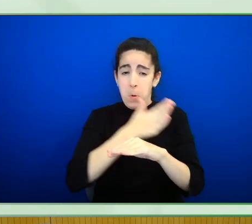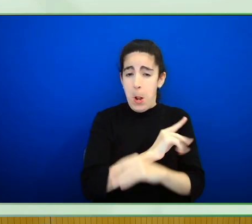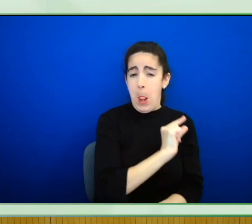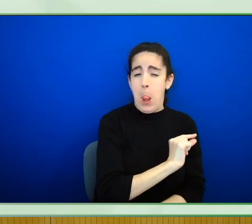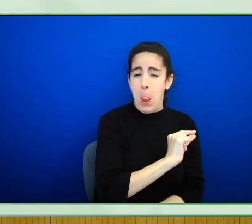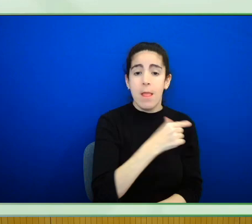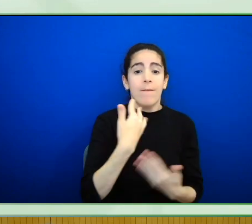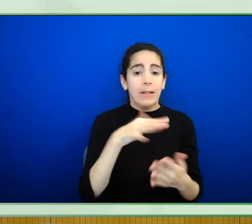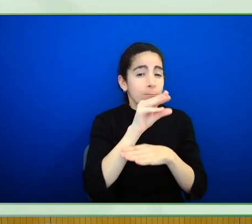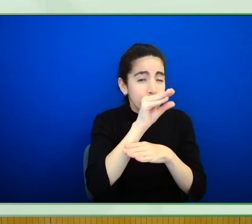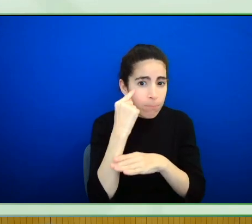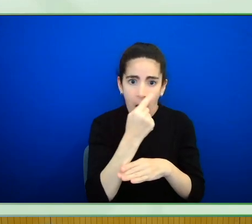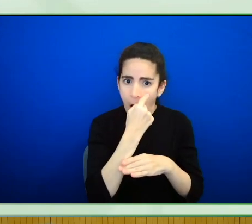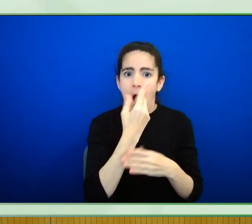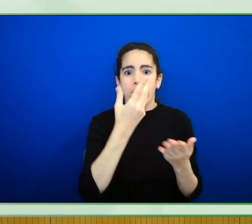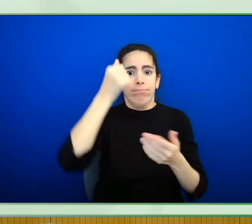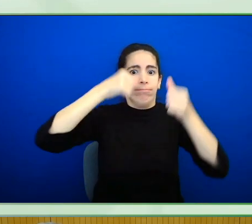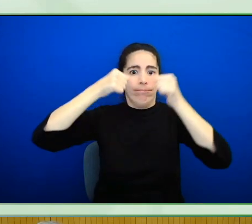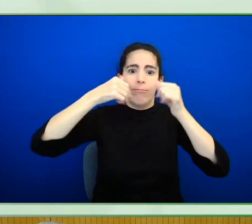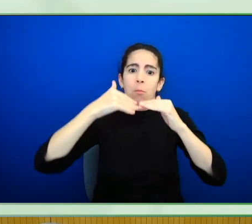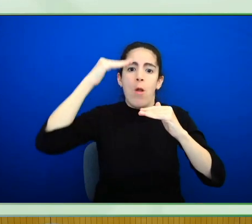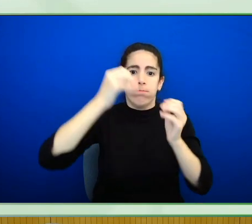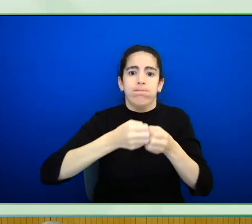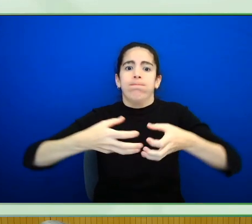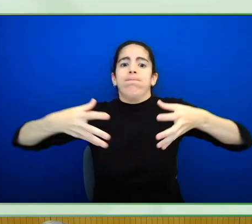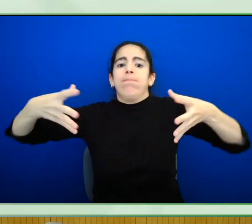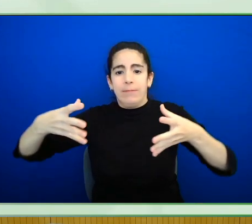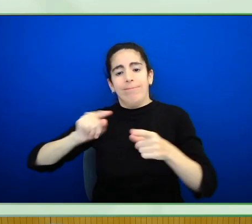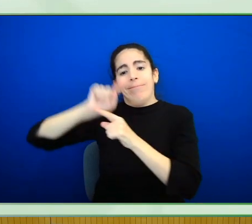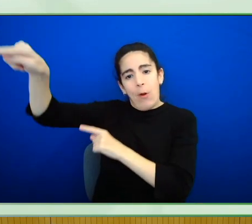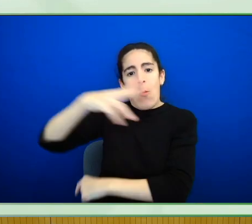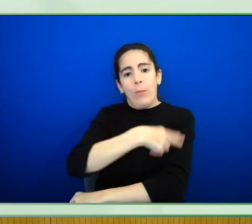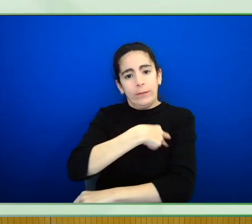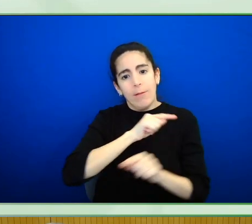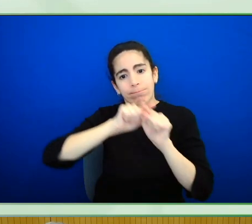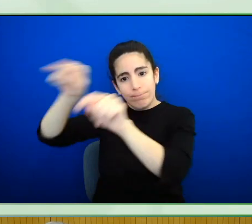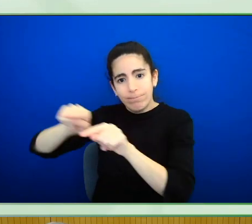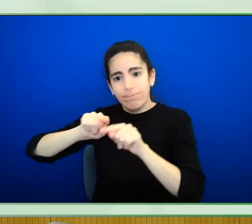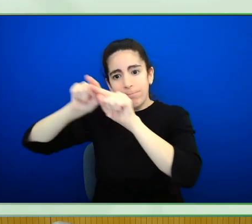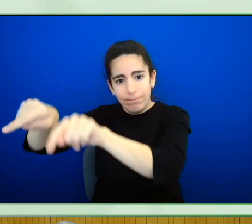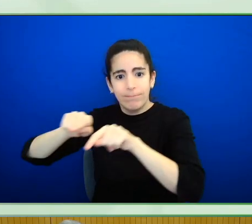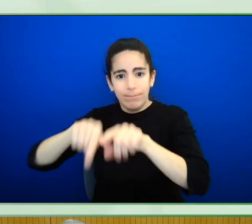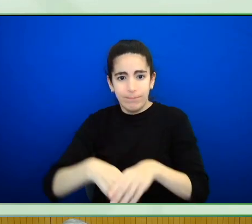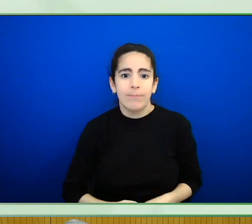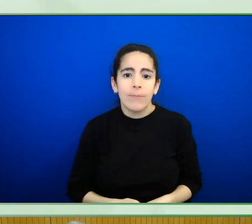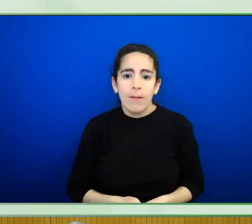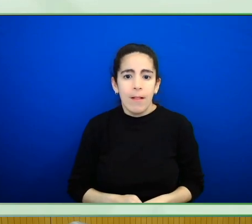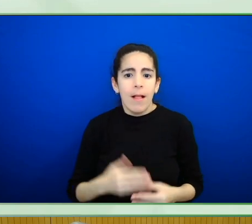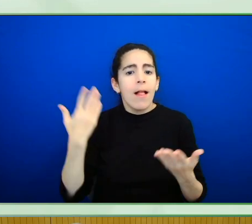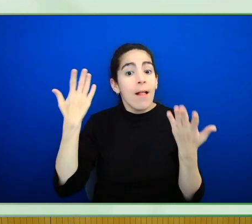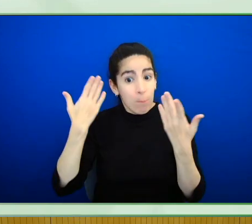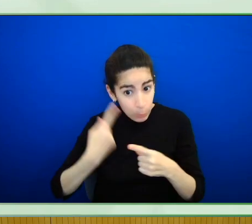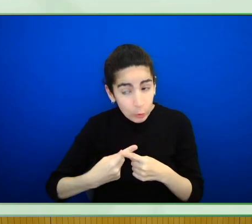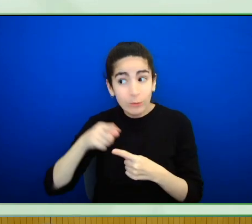that the ophthalmologists are now, they are catering more causes of blindness rather than simply handling